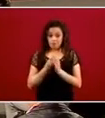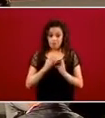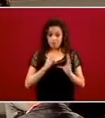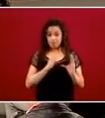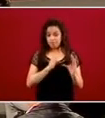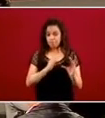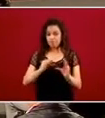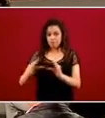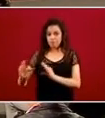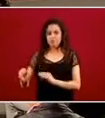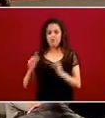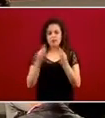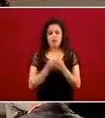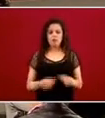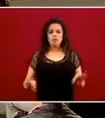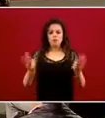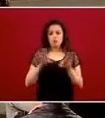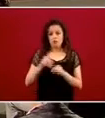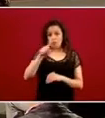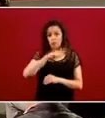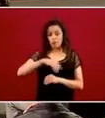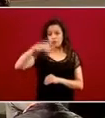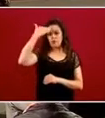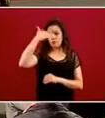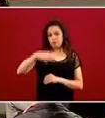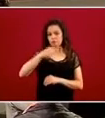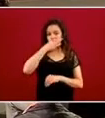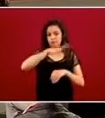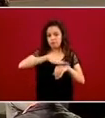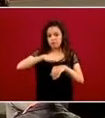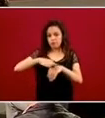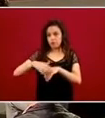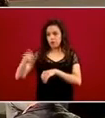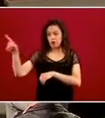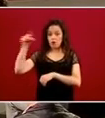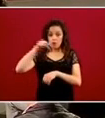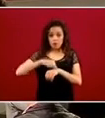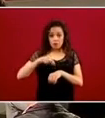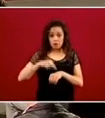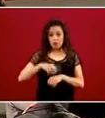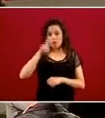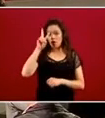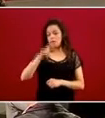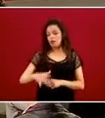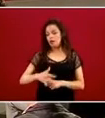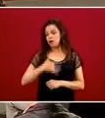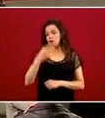Yes, it is very important in these trainings that to